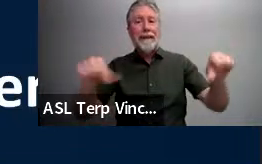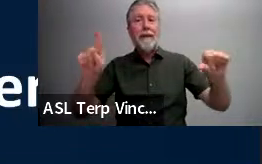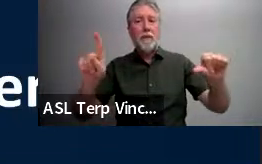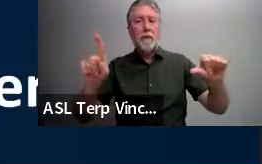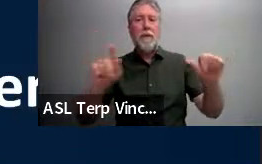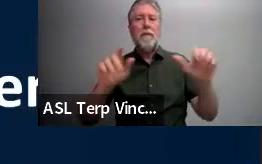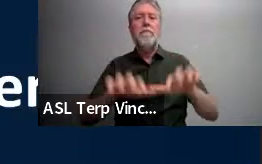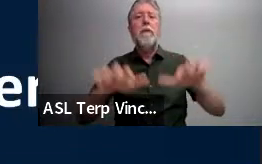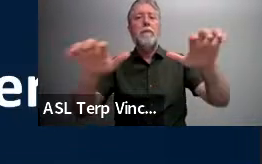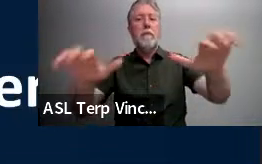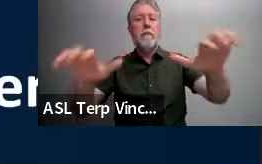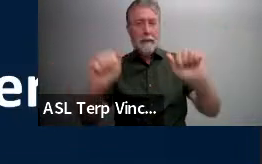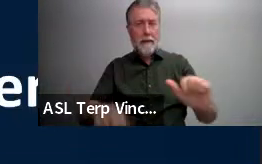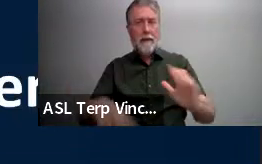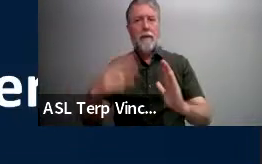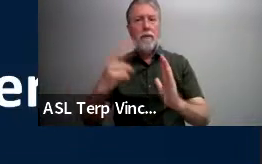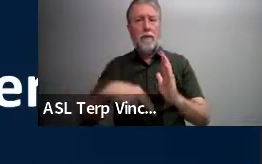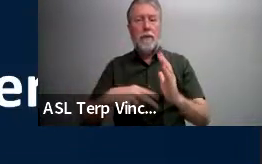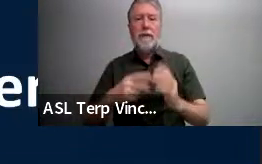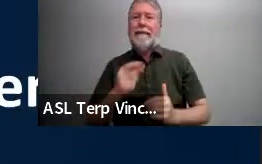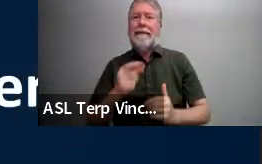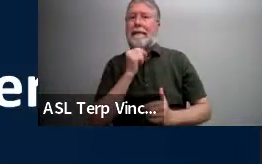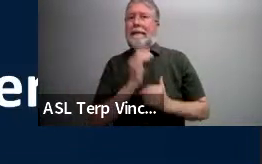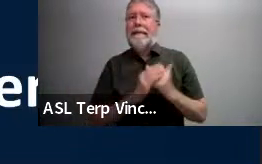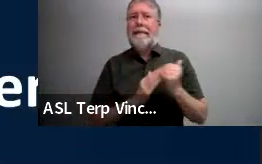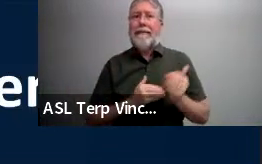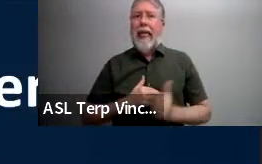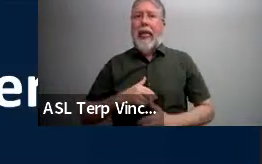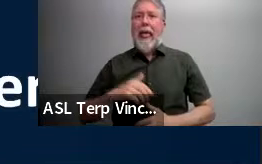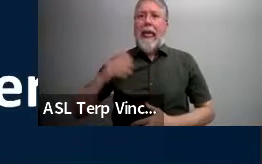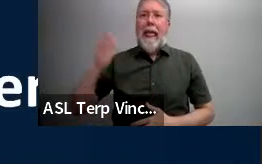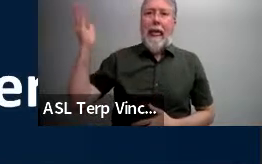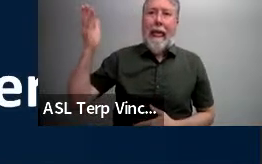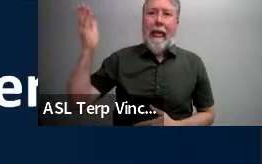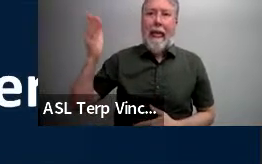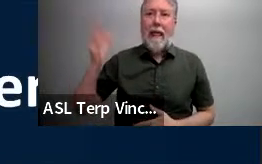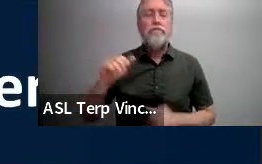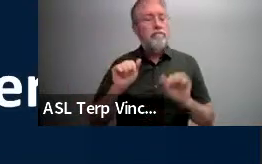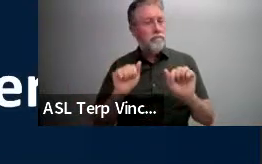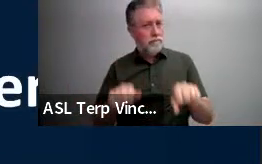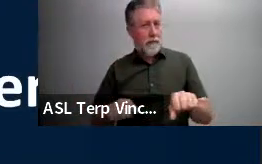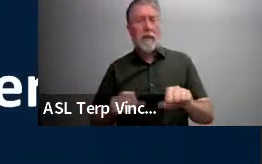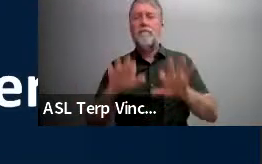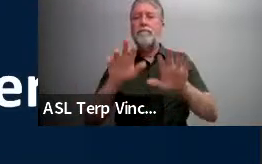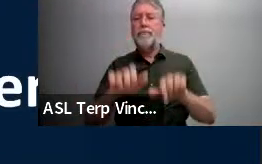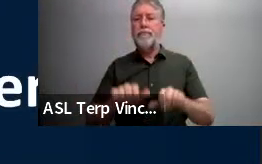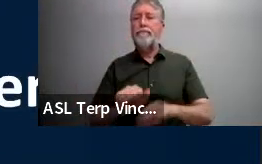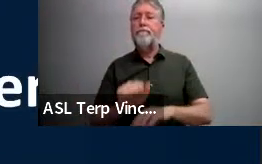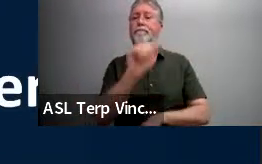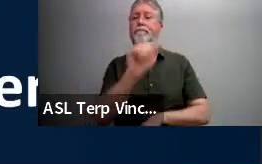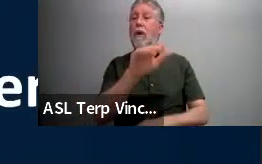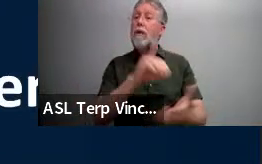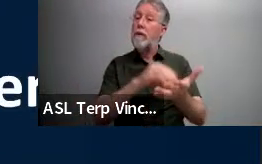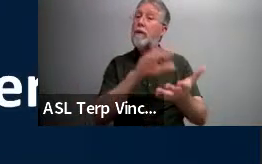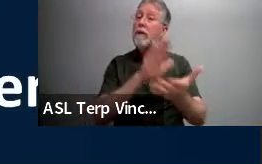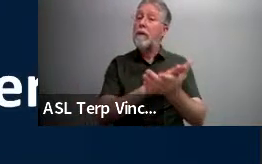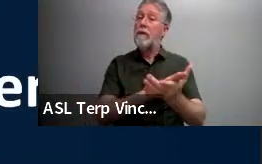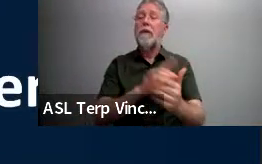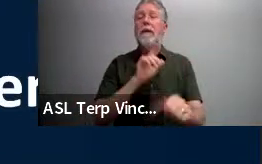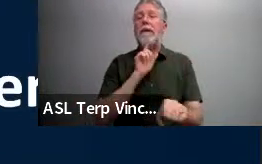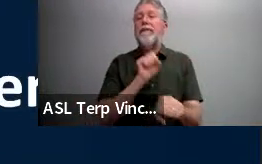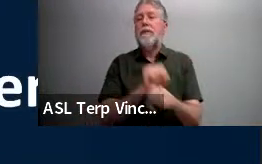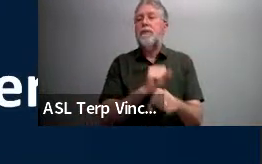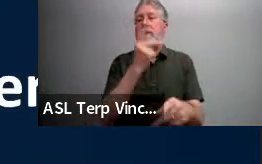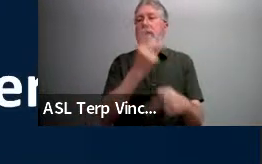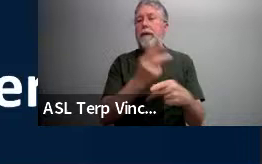this public forum, you may also submit your written comments that will become part of our official record.